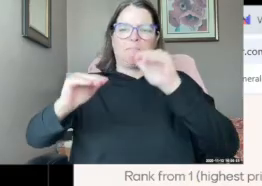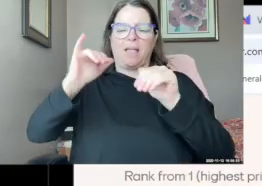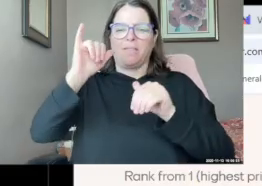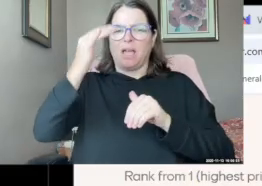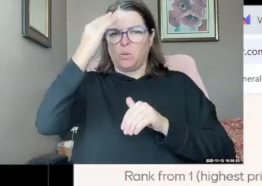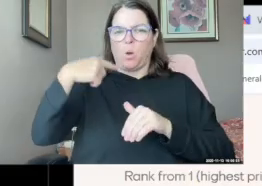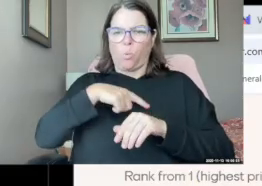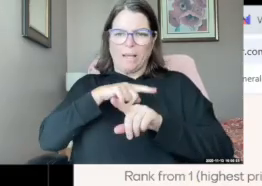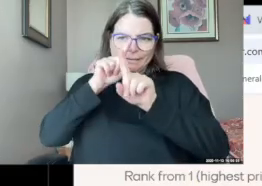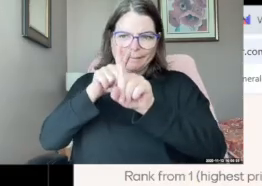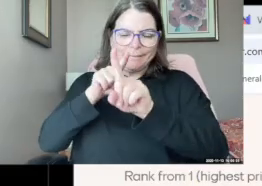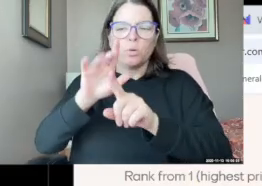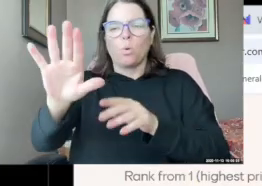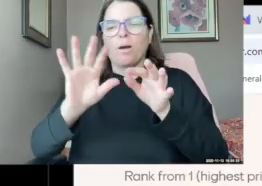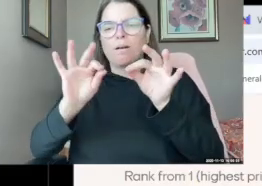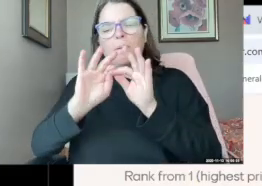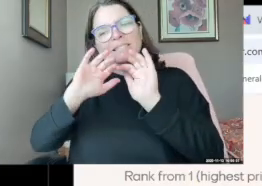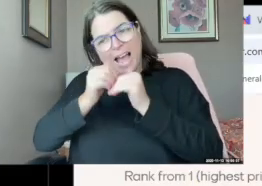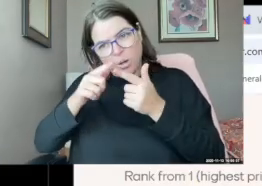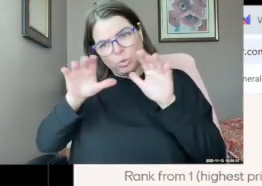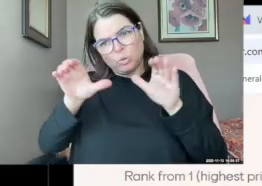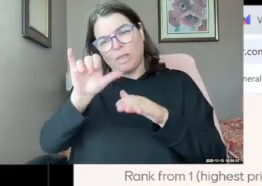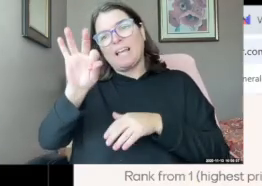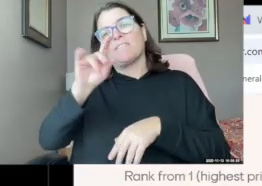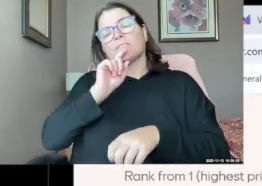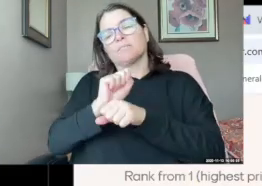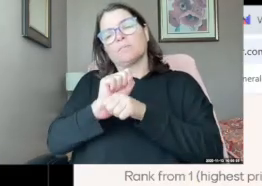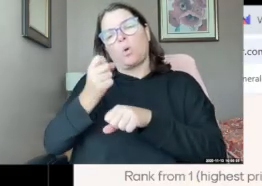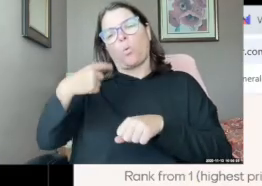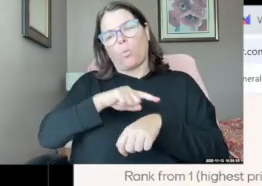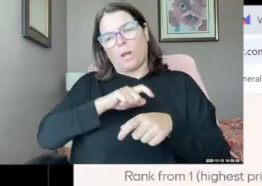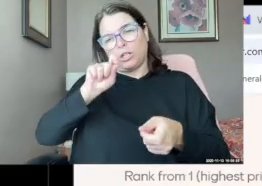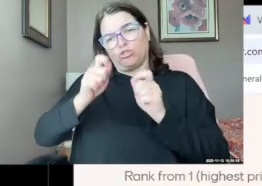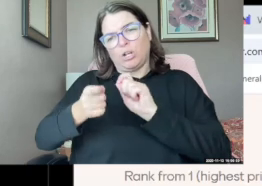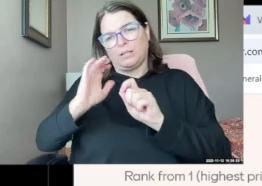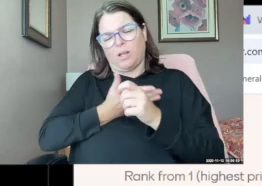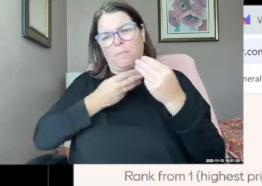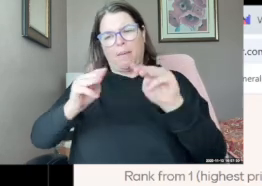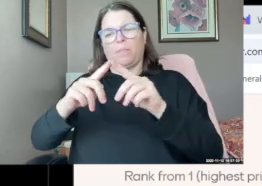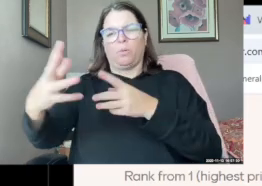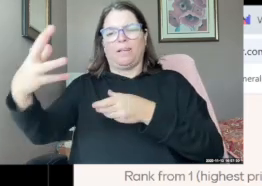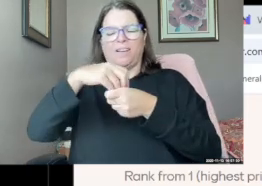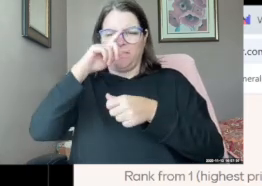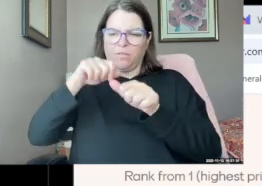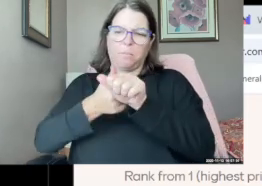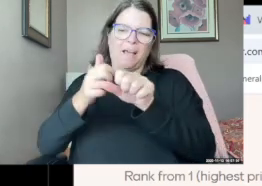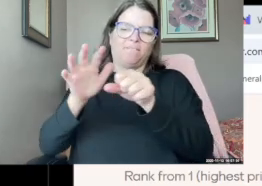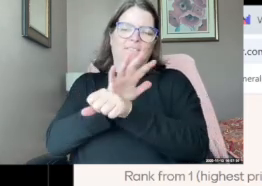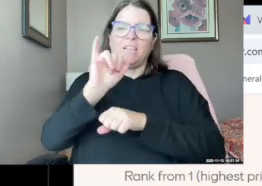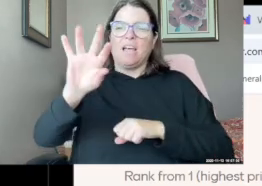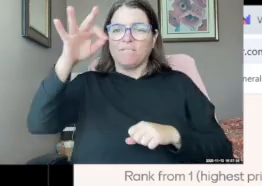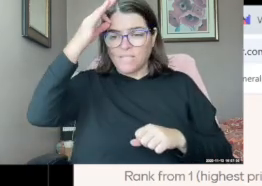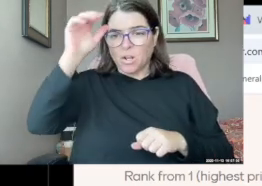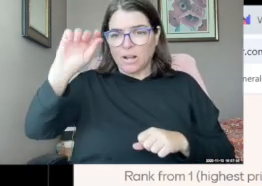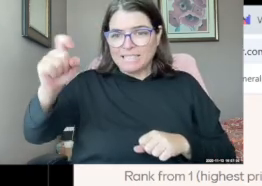how to balance that best, which is what we're really looking for comments from you all about, is how we do that. If in fact we were